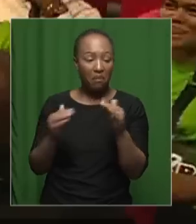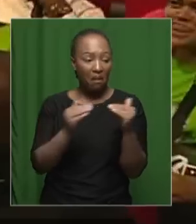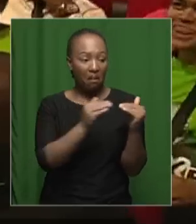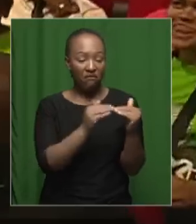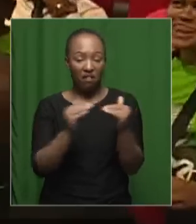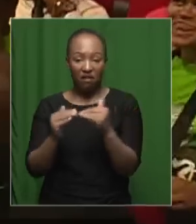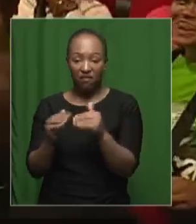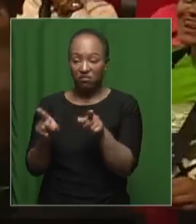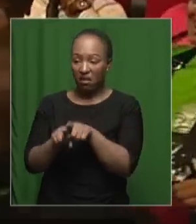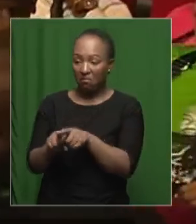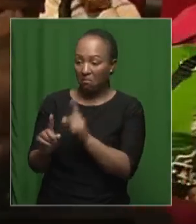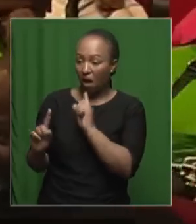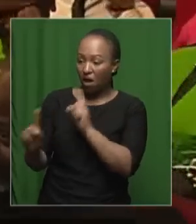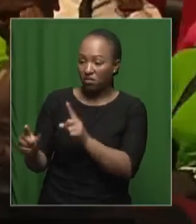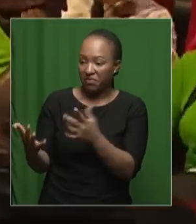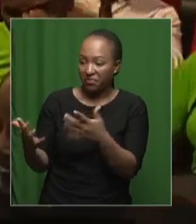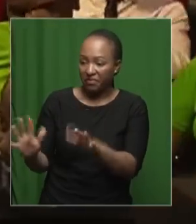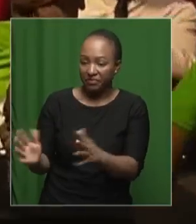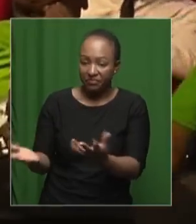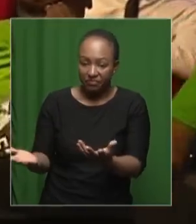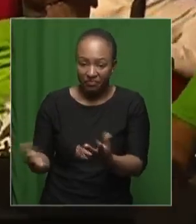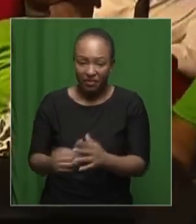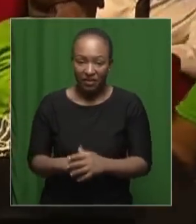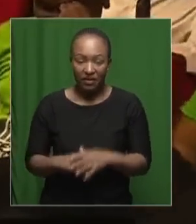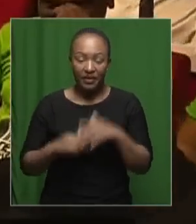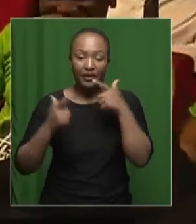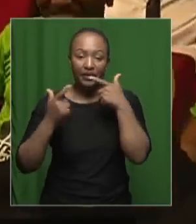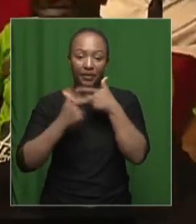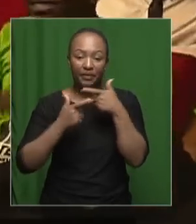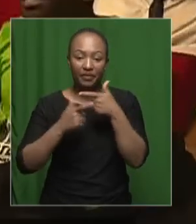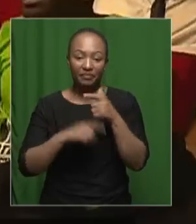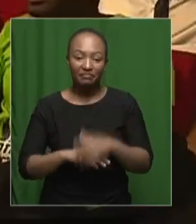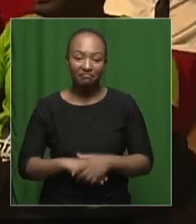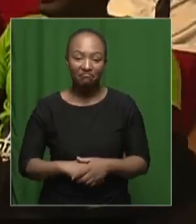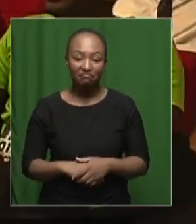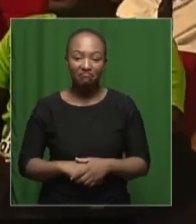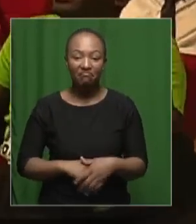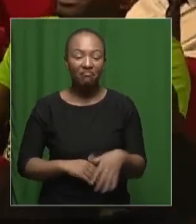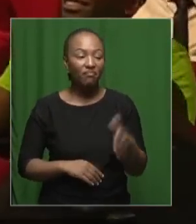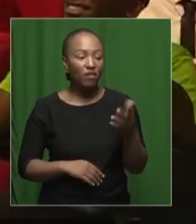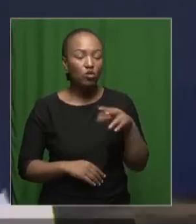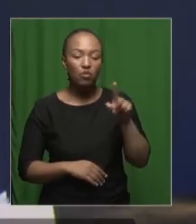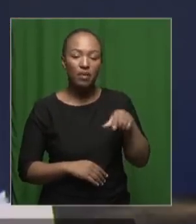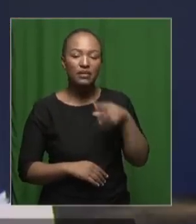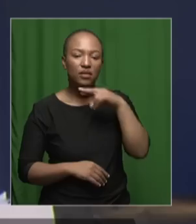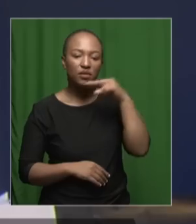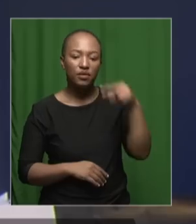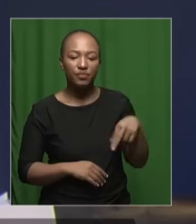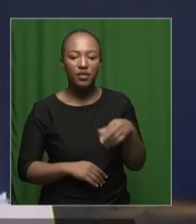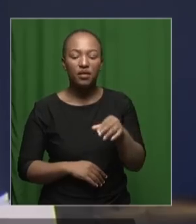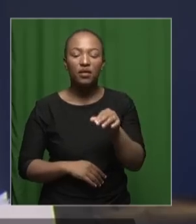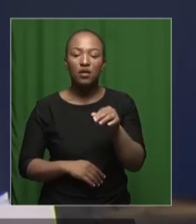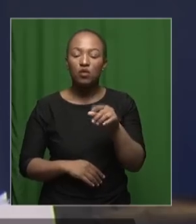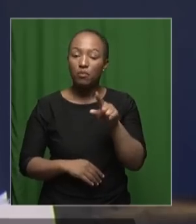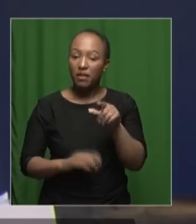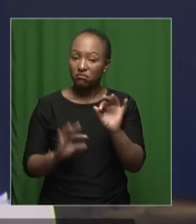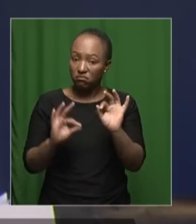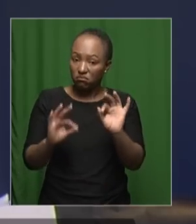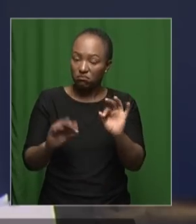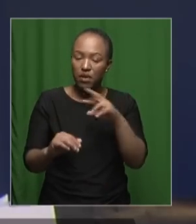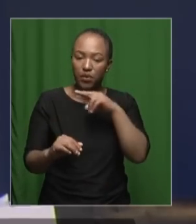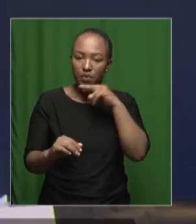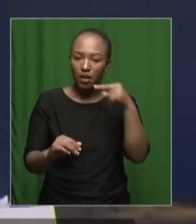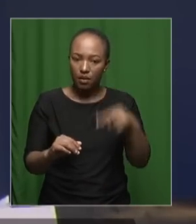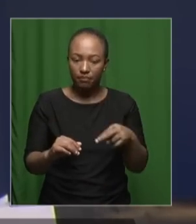an answer. Because we need to be realistic. Sakina, let me give proper figures here.